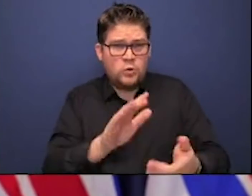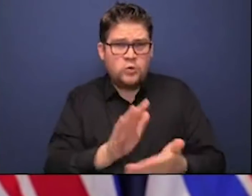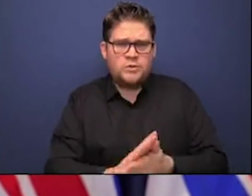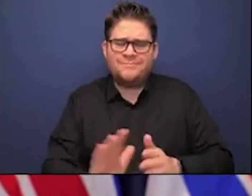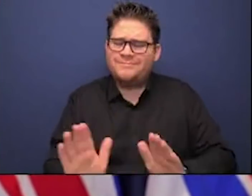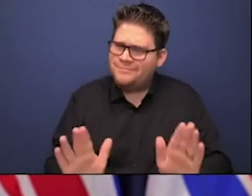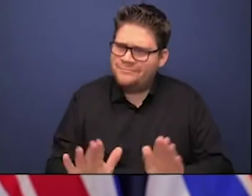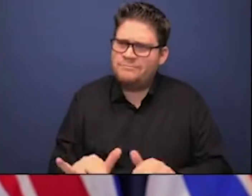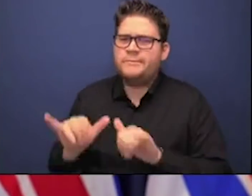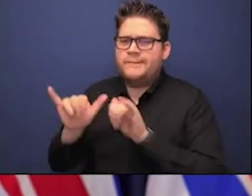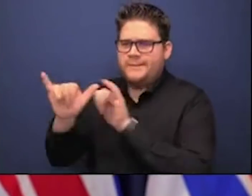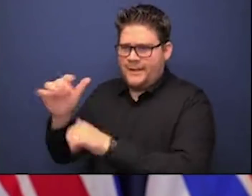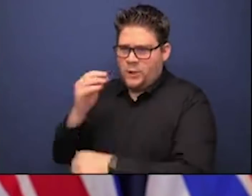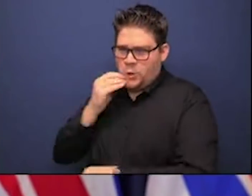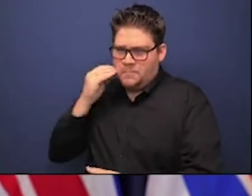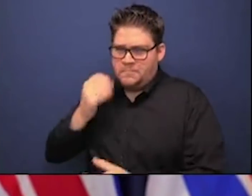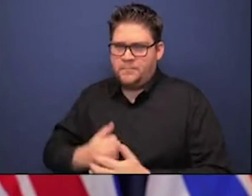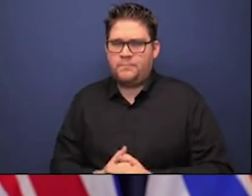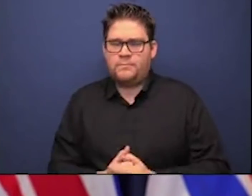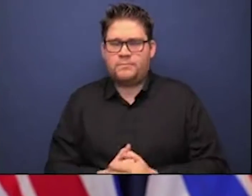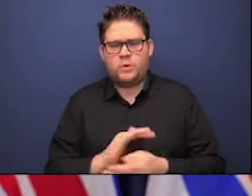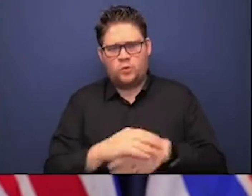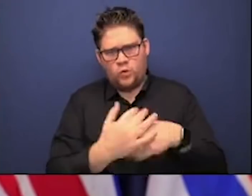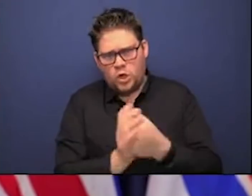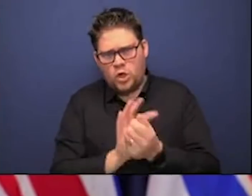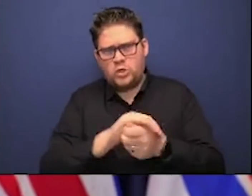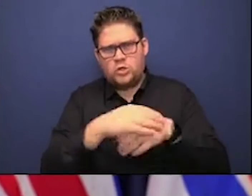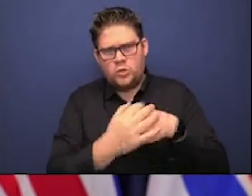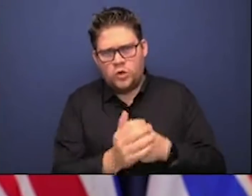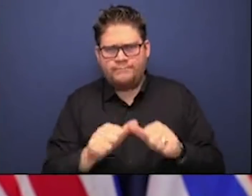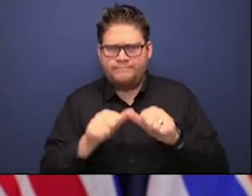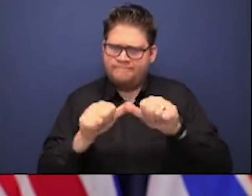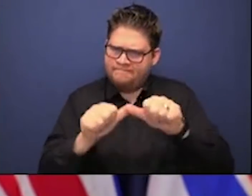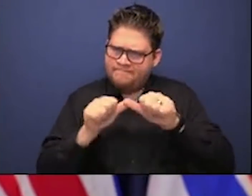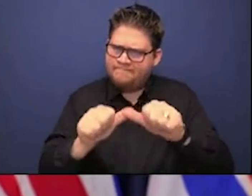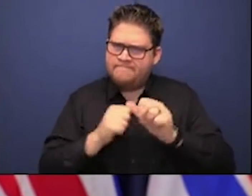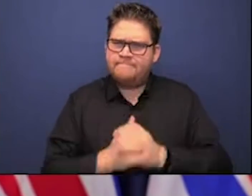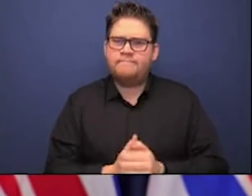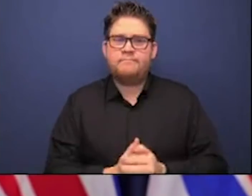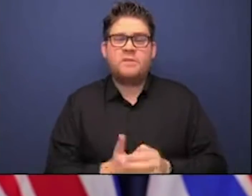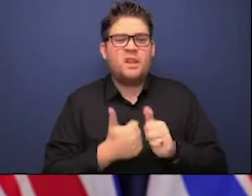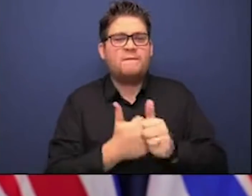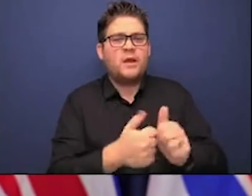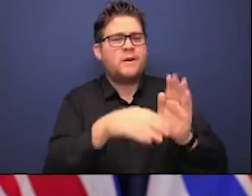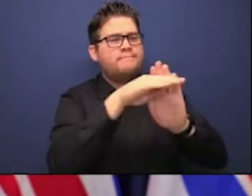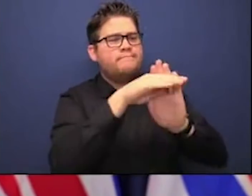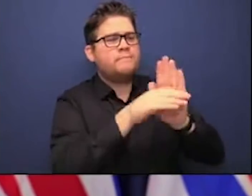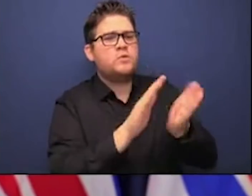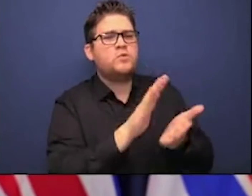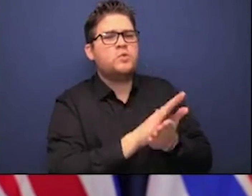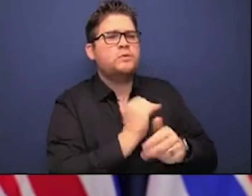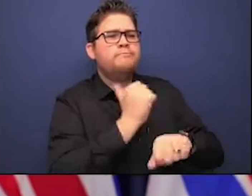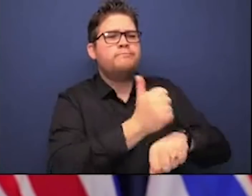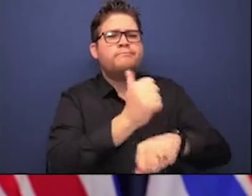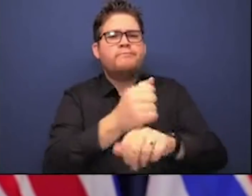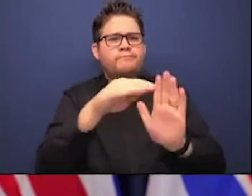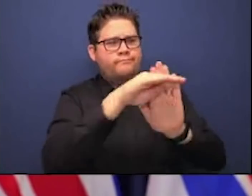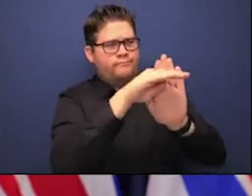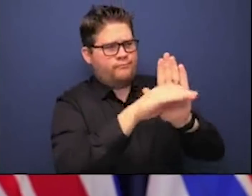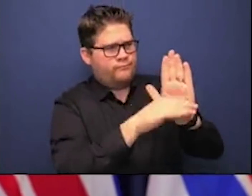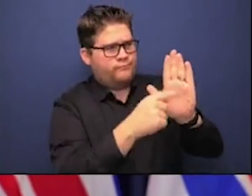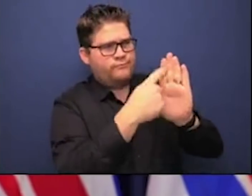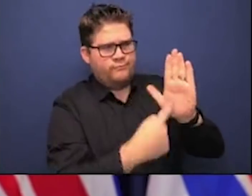following all of the safety protocols in our schools and in our communities. We are also strengthening our guidelines for